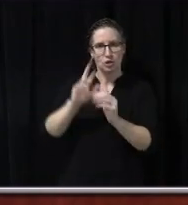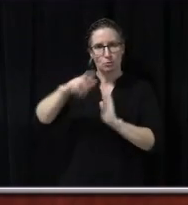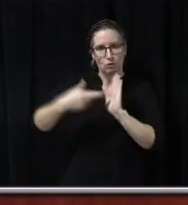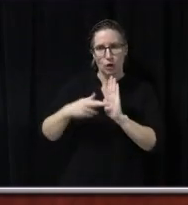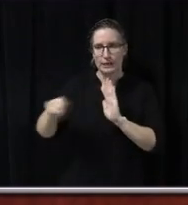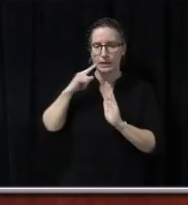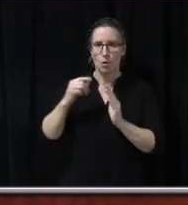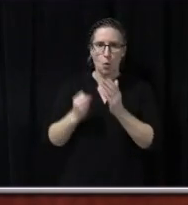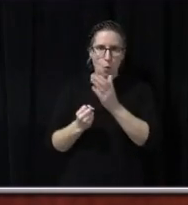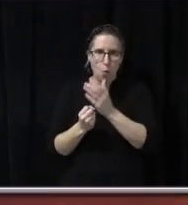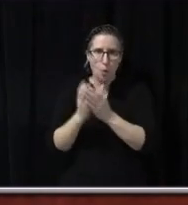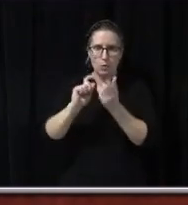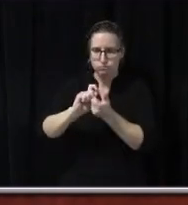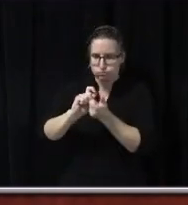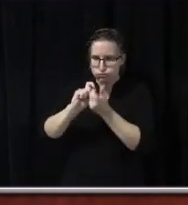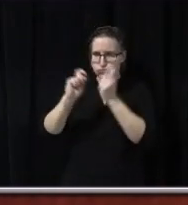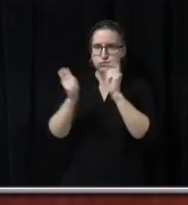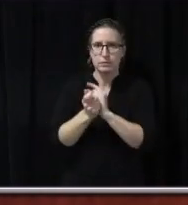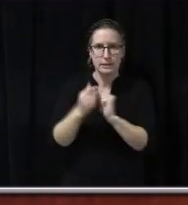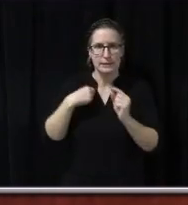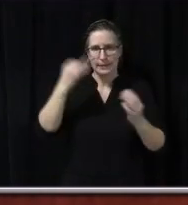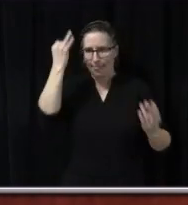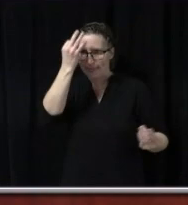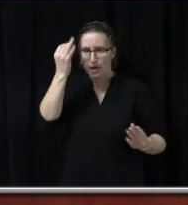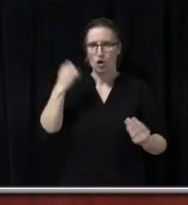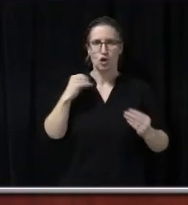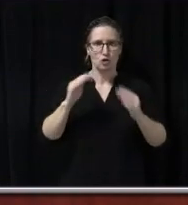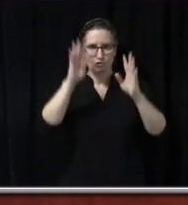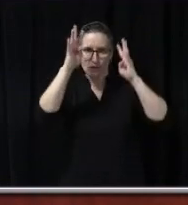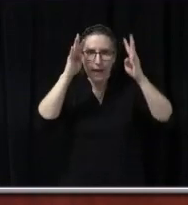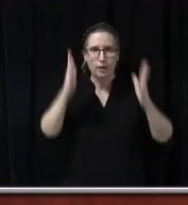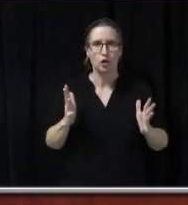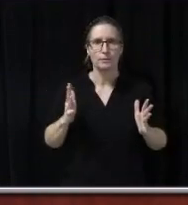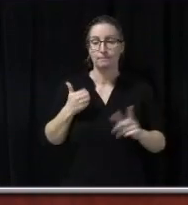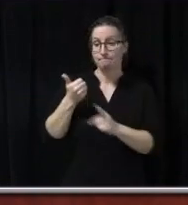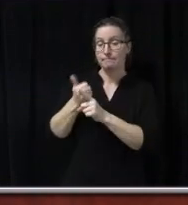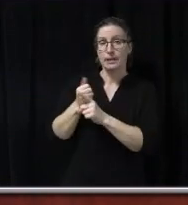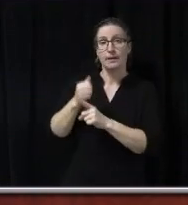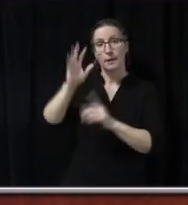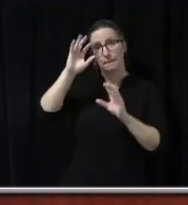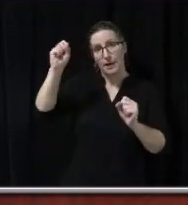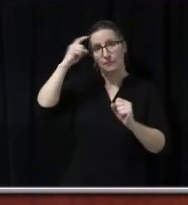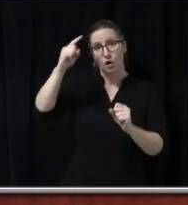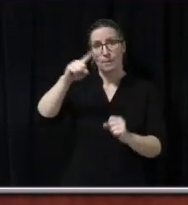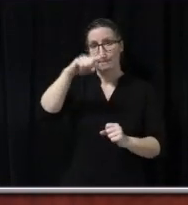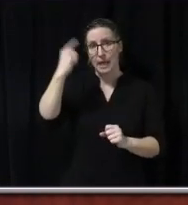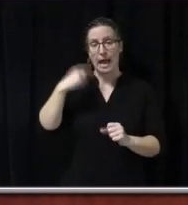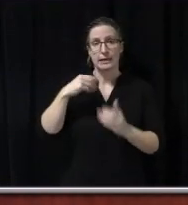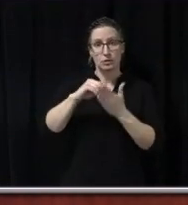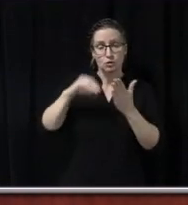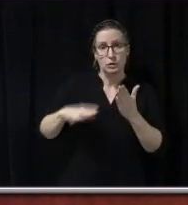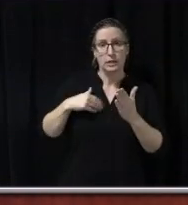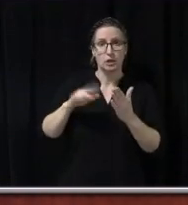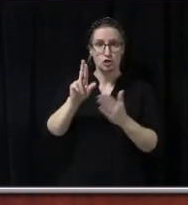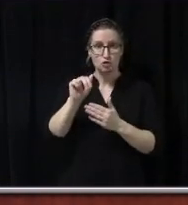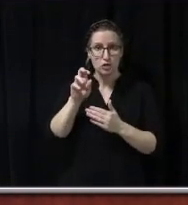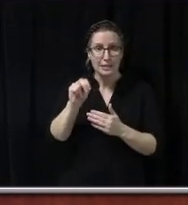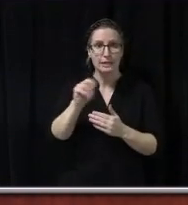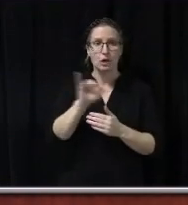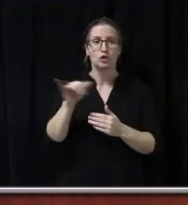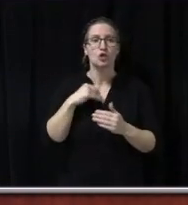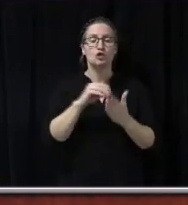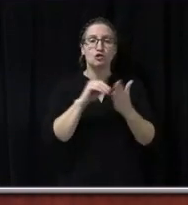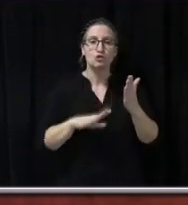him to grow as a transformational thinker and creator. As president of the Black Student Union and student affairs director